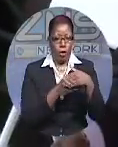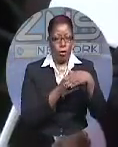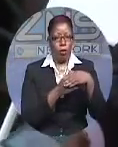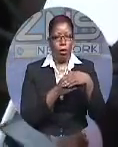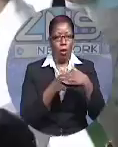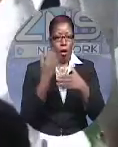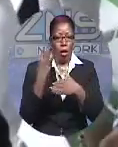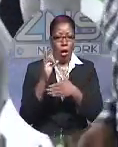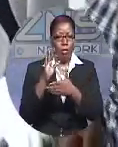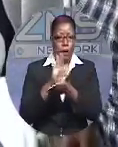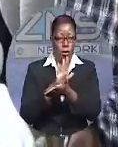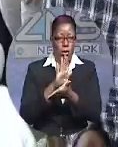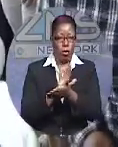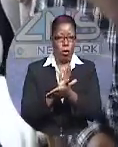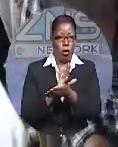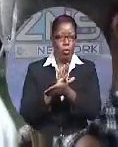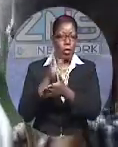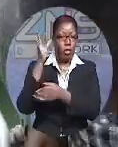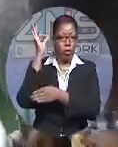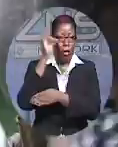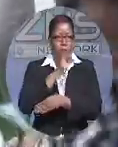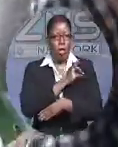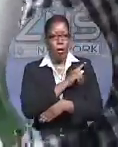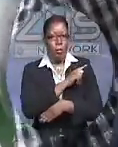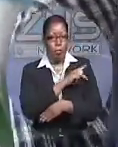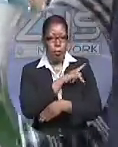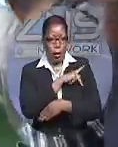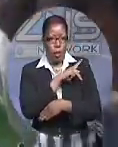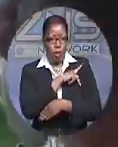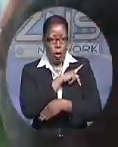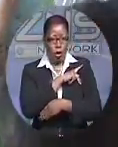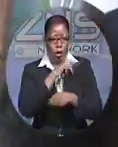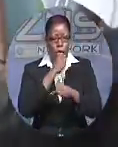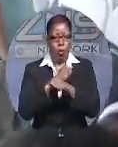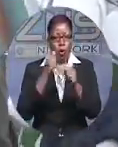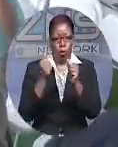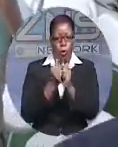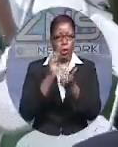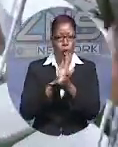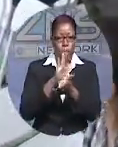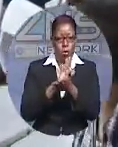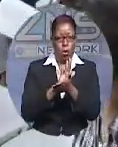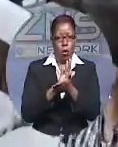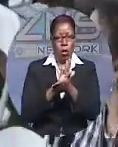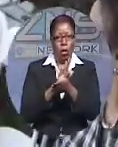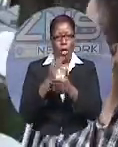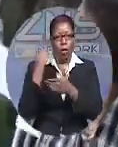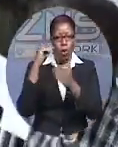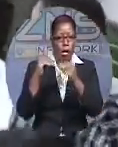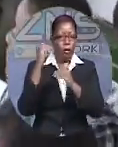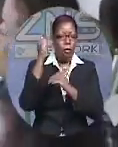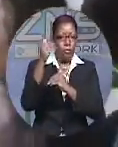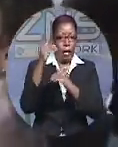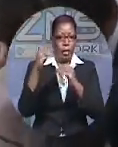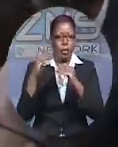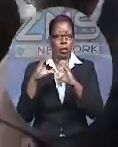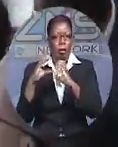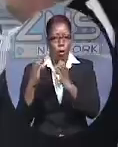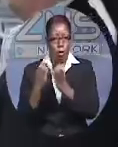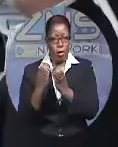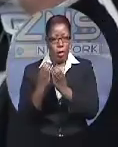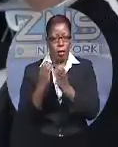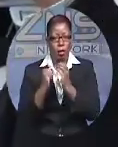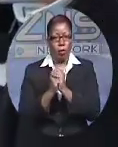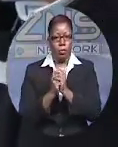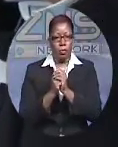Maritime Institute, Dr. Fritz Pinnock, will also partner with the Academy for more advanced courses. Pinnock explained the success